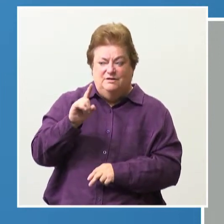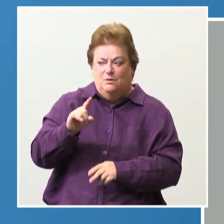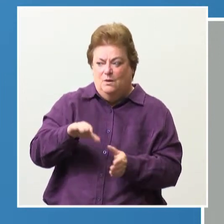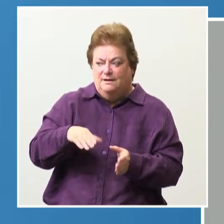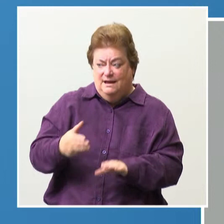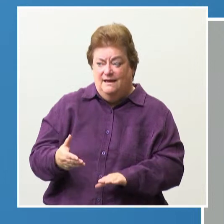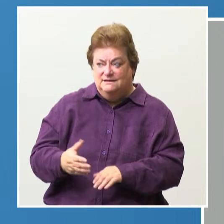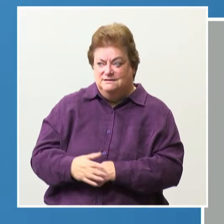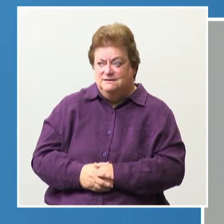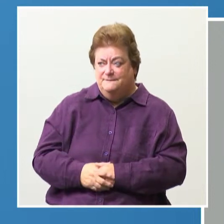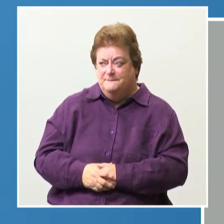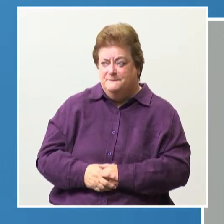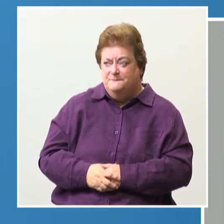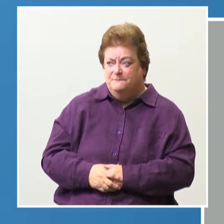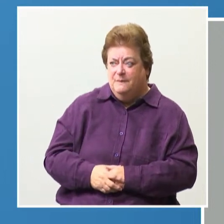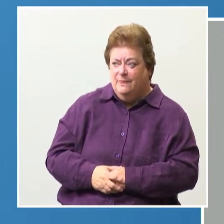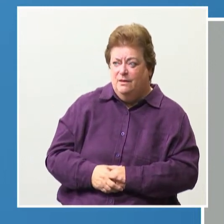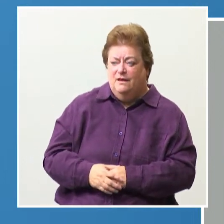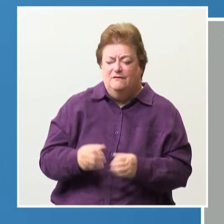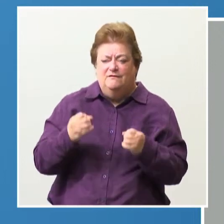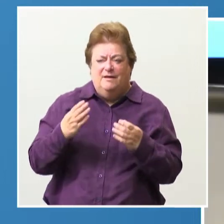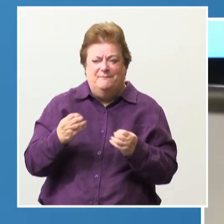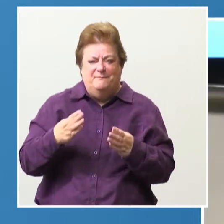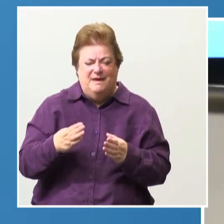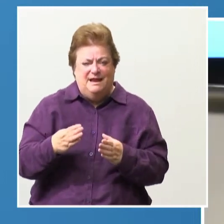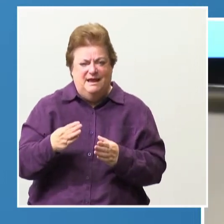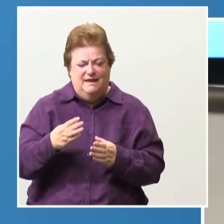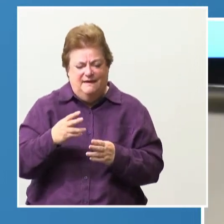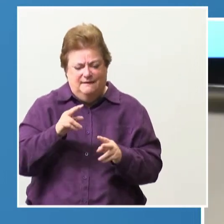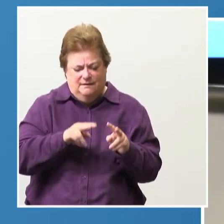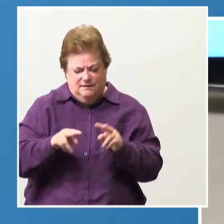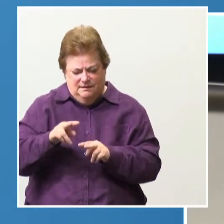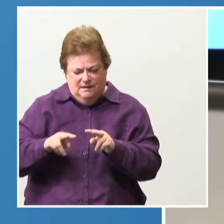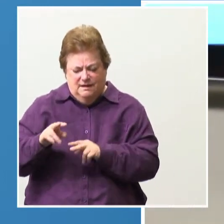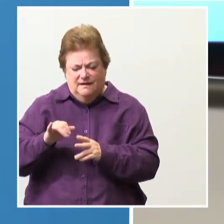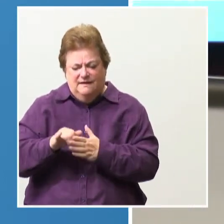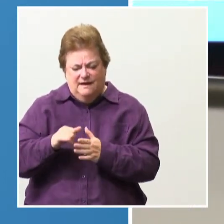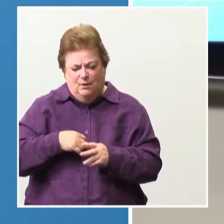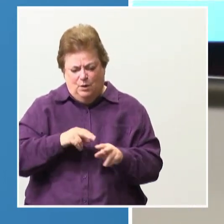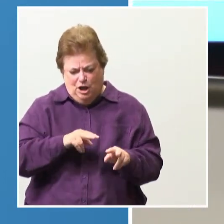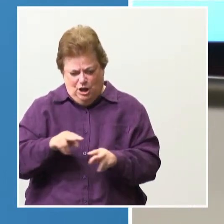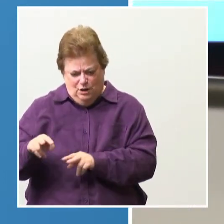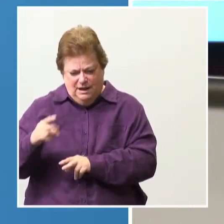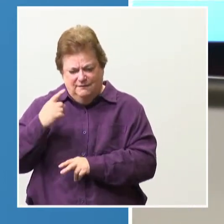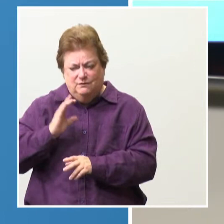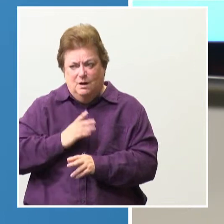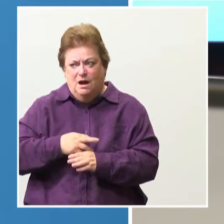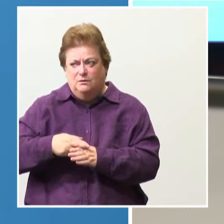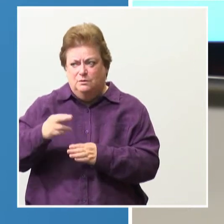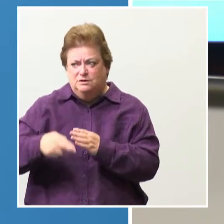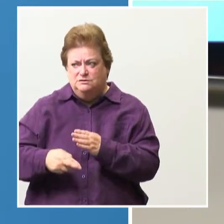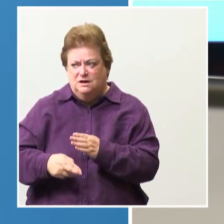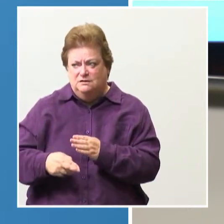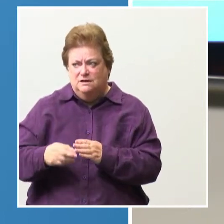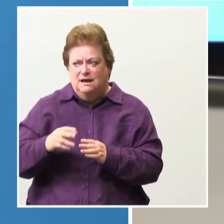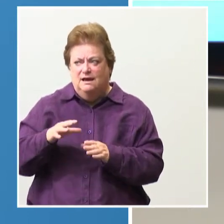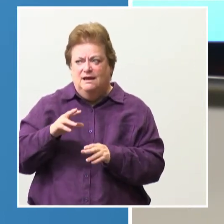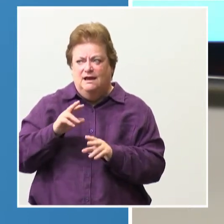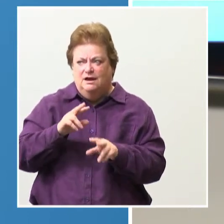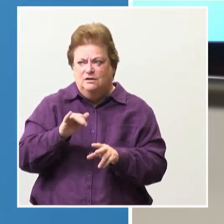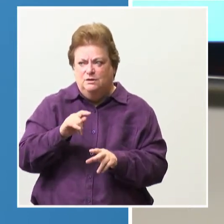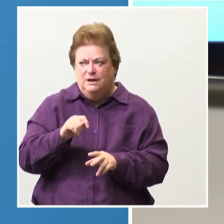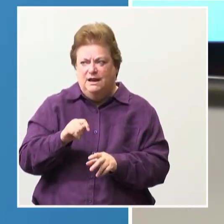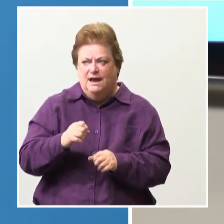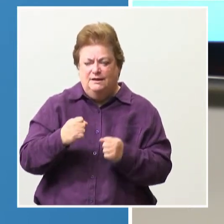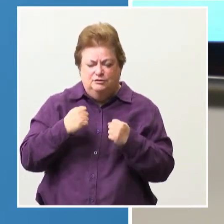deaths. There are many factors influencing the results in Lancaster County, including stronger